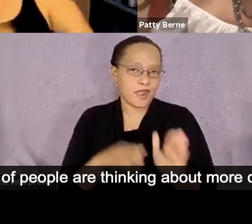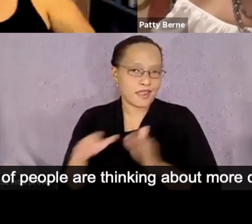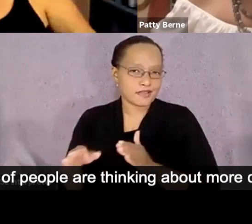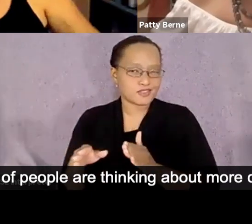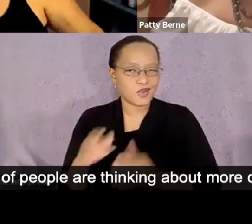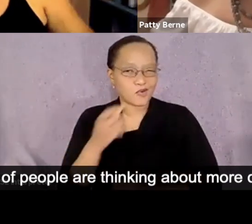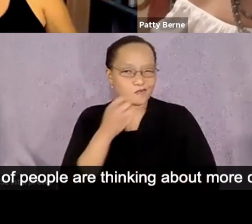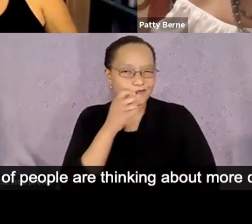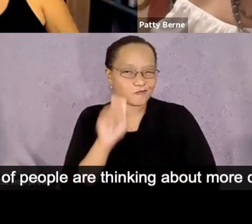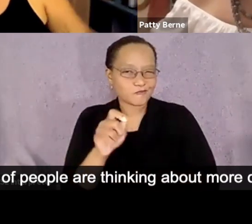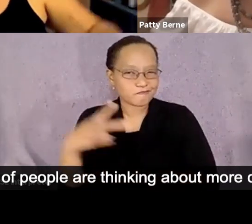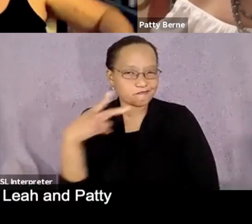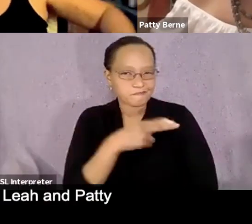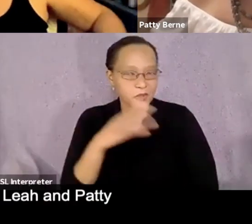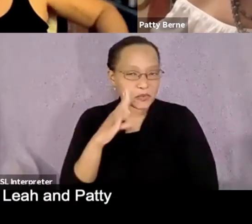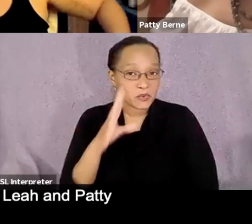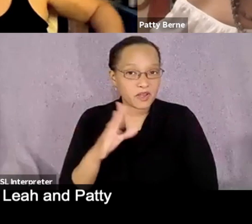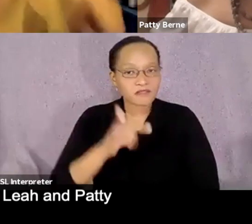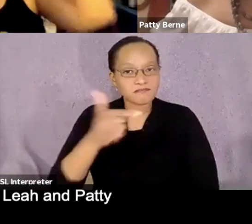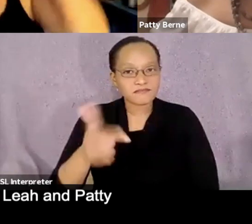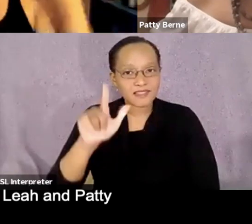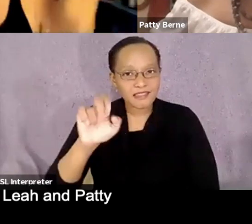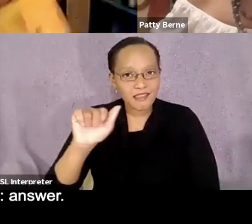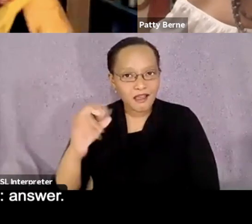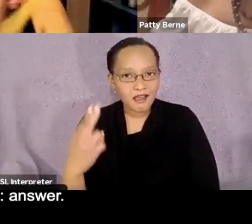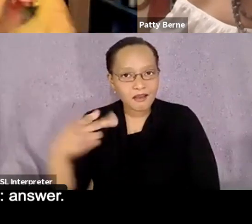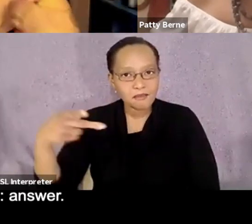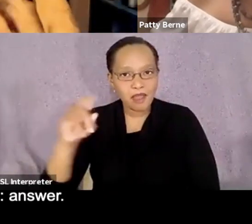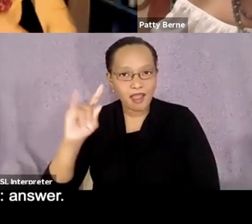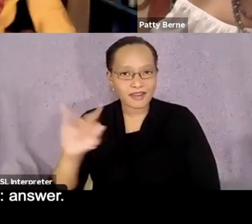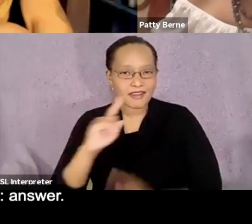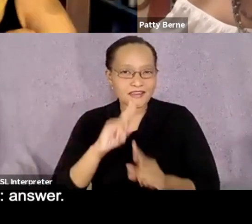say, and I'll let Leah and Patty answer the next question.